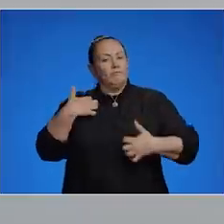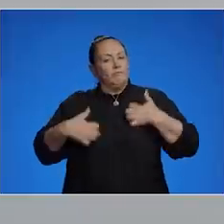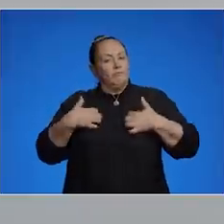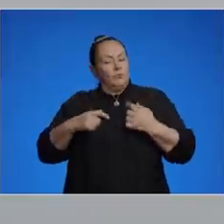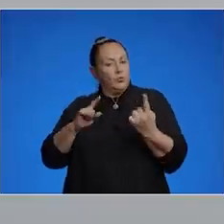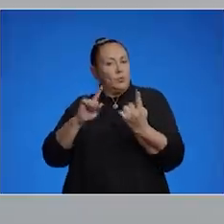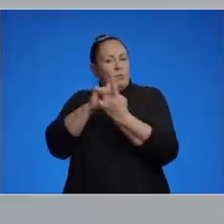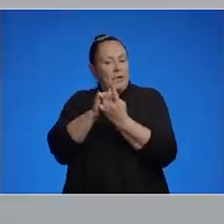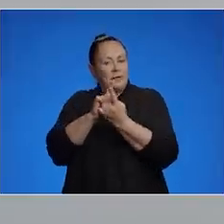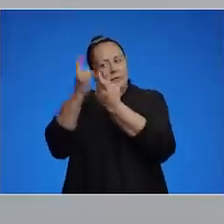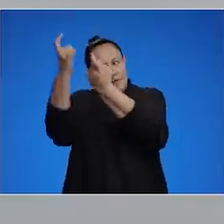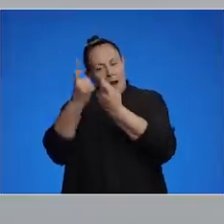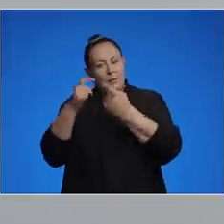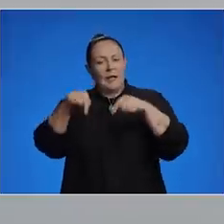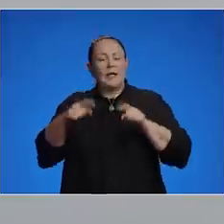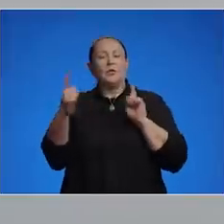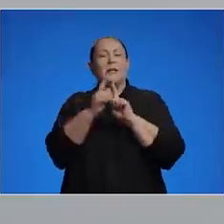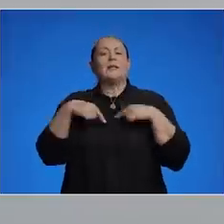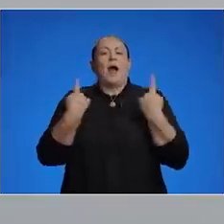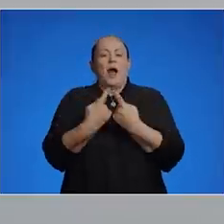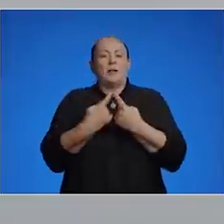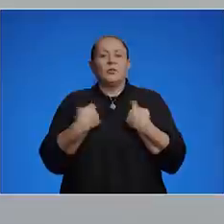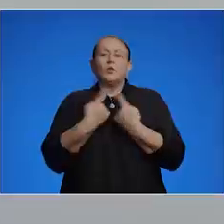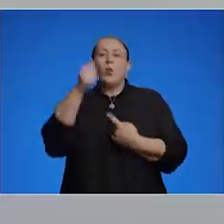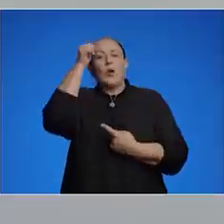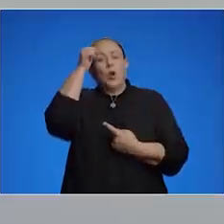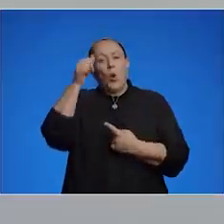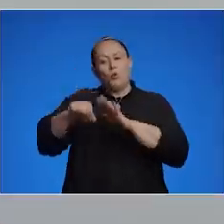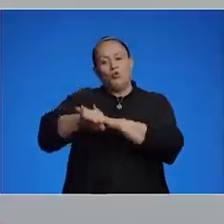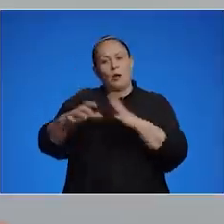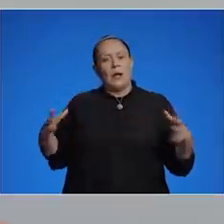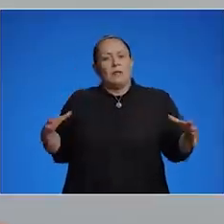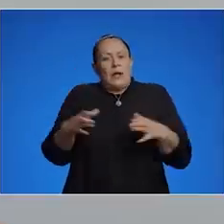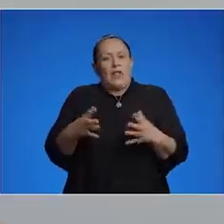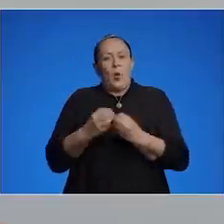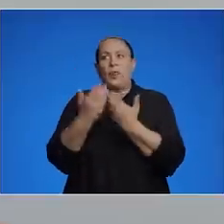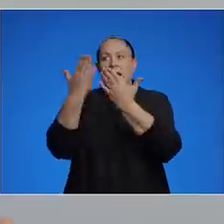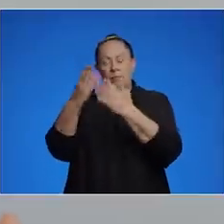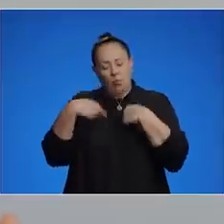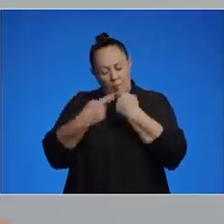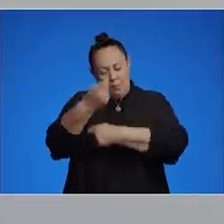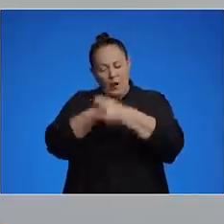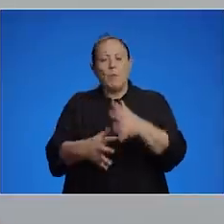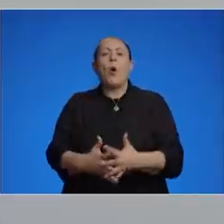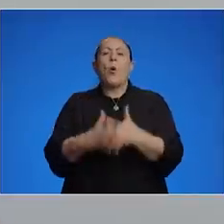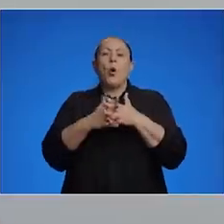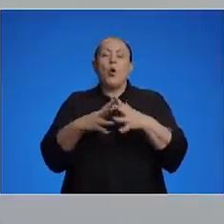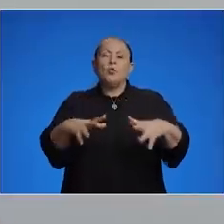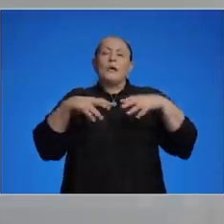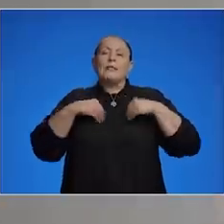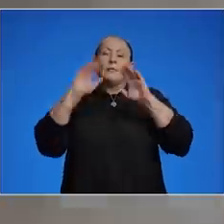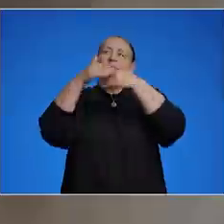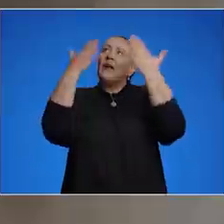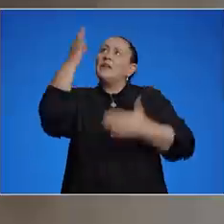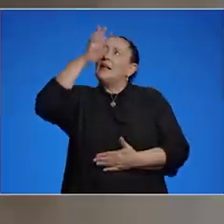deeds at His coming, so that, gathered at His right hand, they may be worthy to possess the heavenly kingdom.